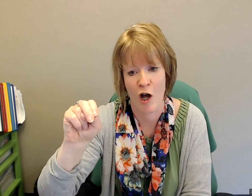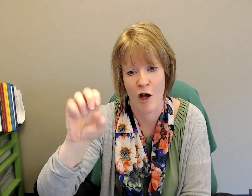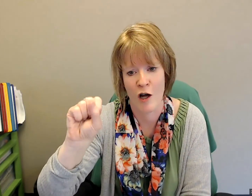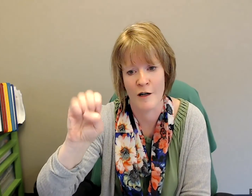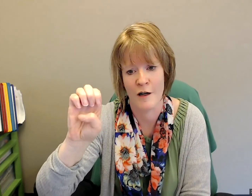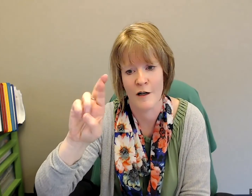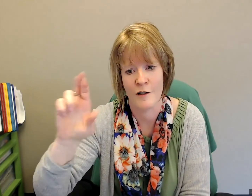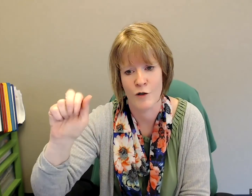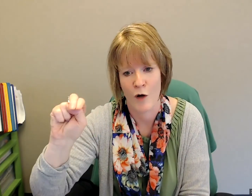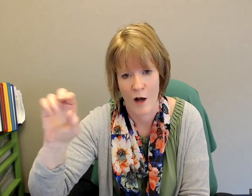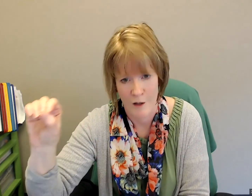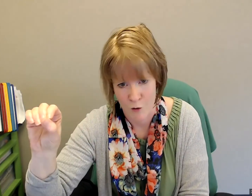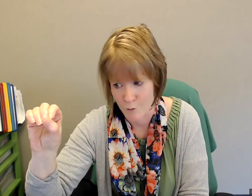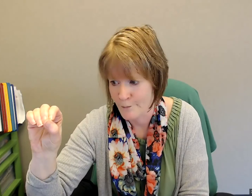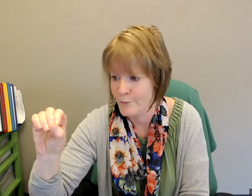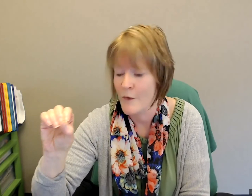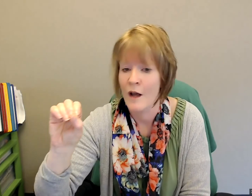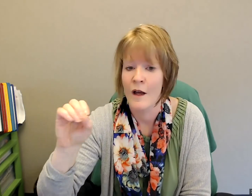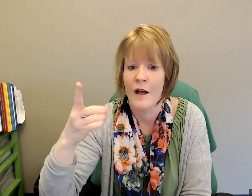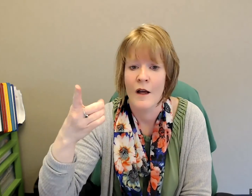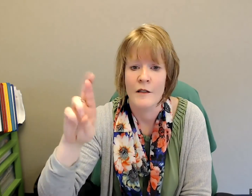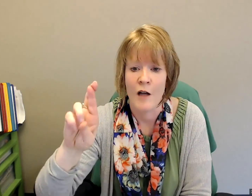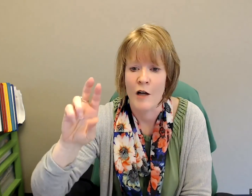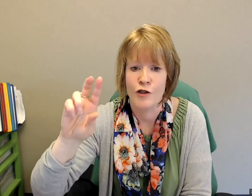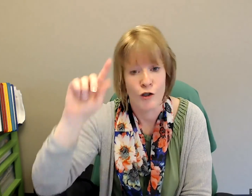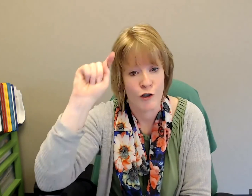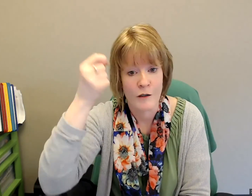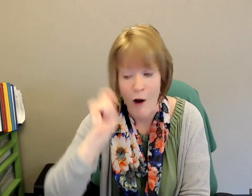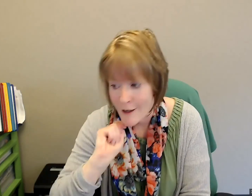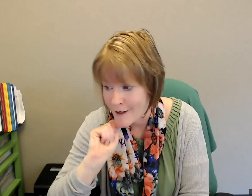presenter is John Serrano.